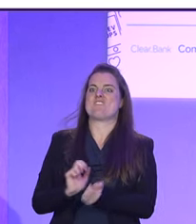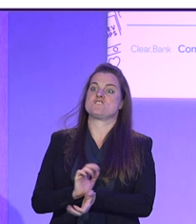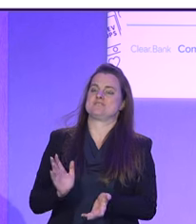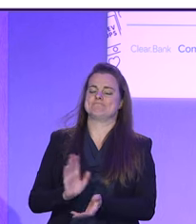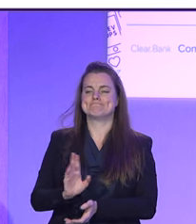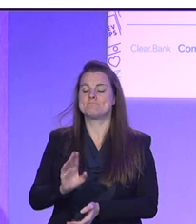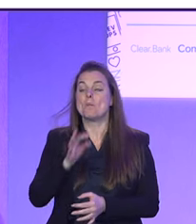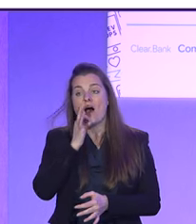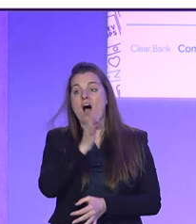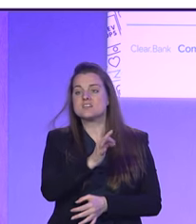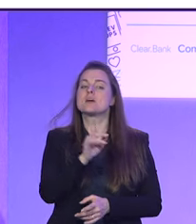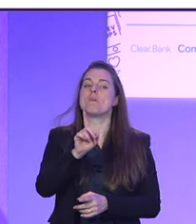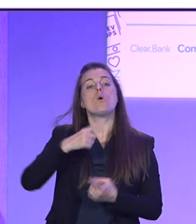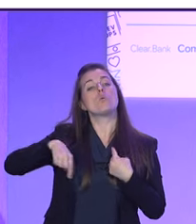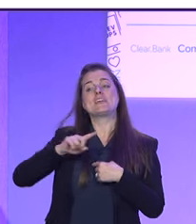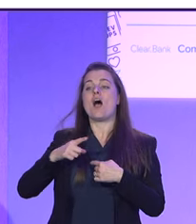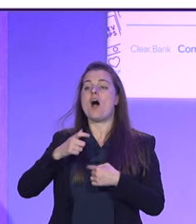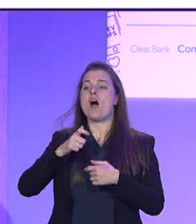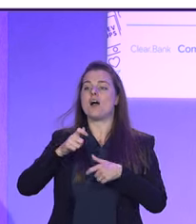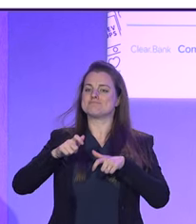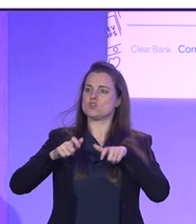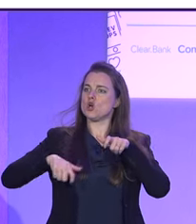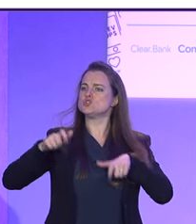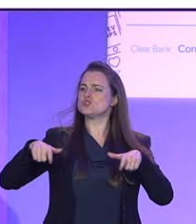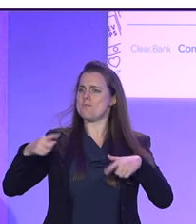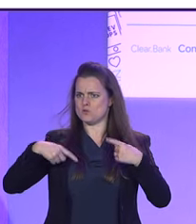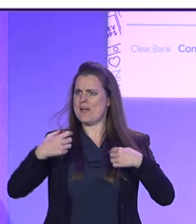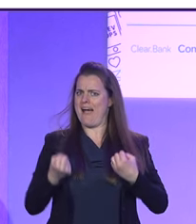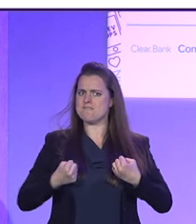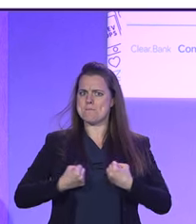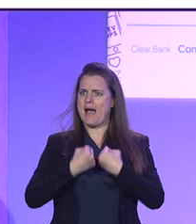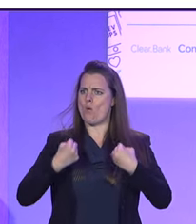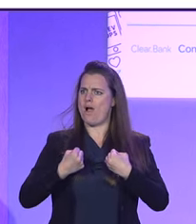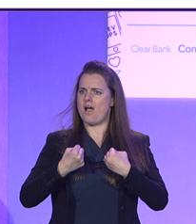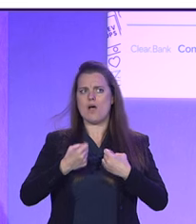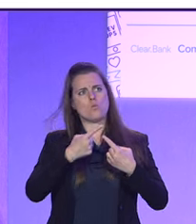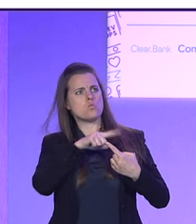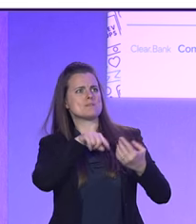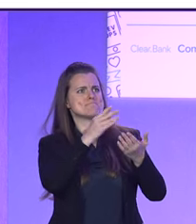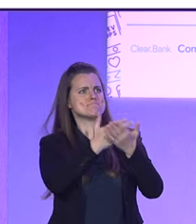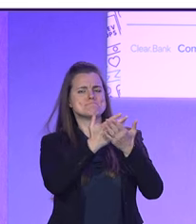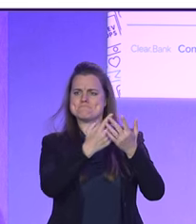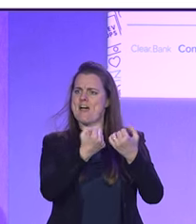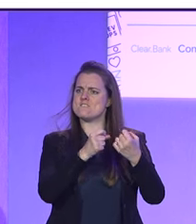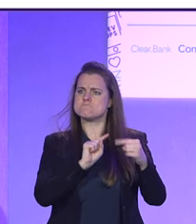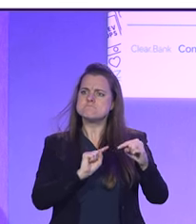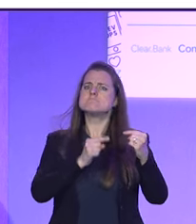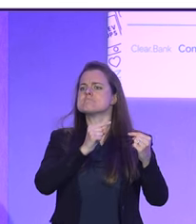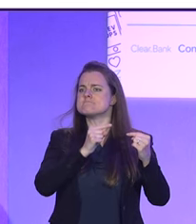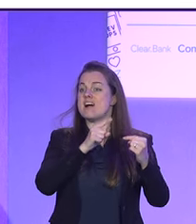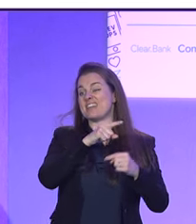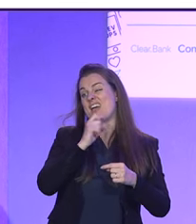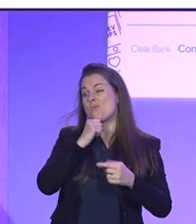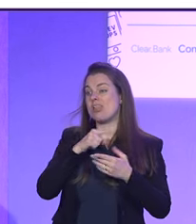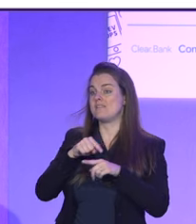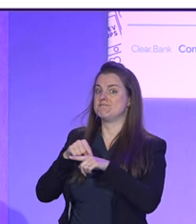as a consumers, we've got a power to ask for this. The company will follow because they follow the money. They don't care about the environment. But